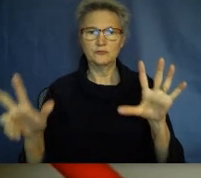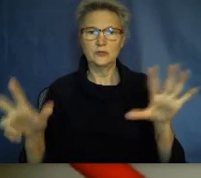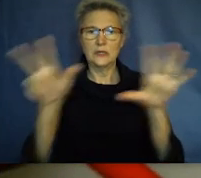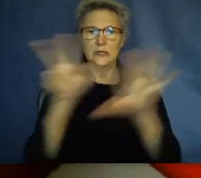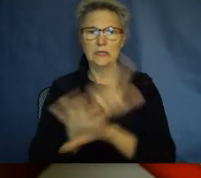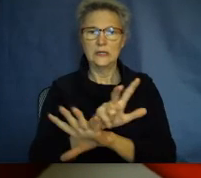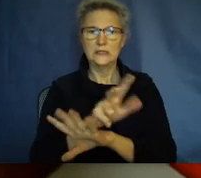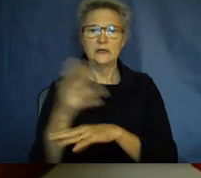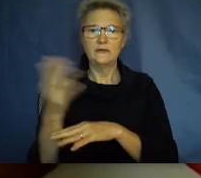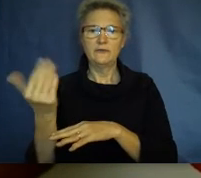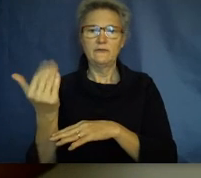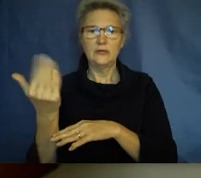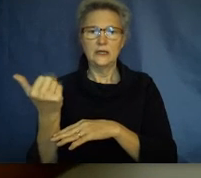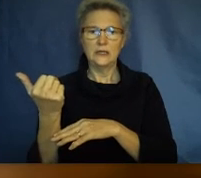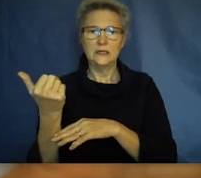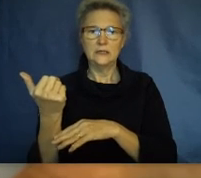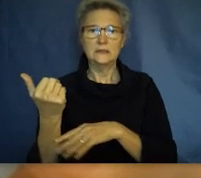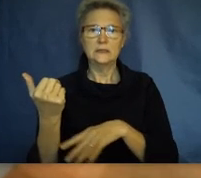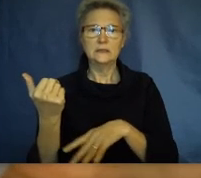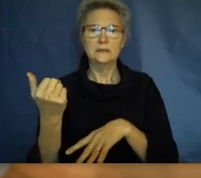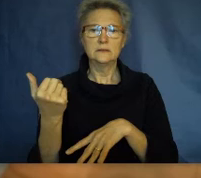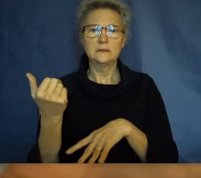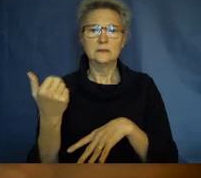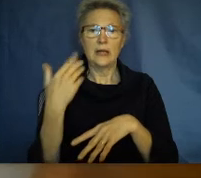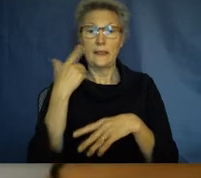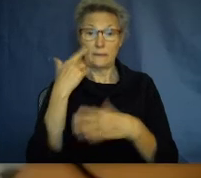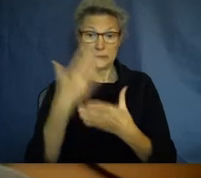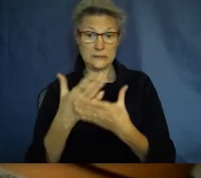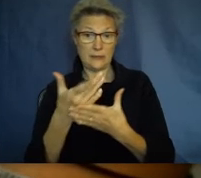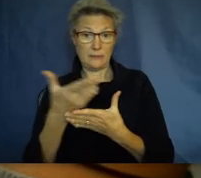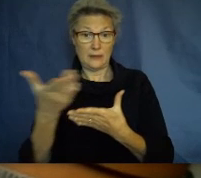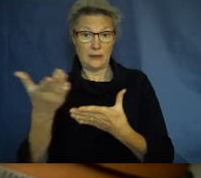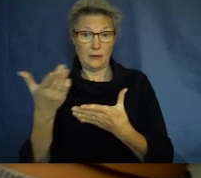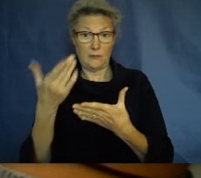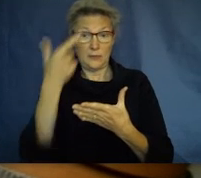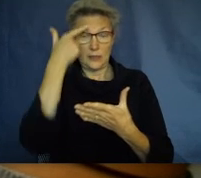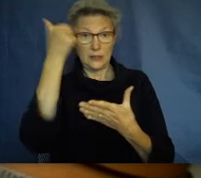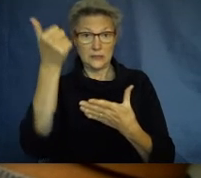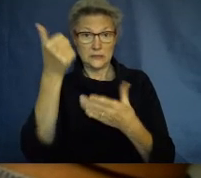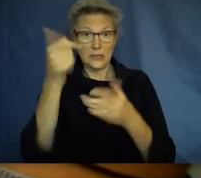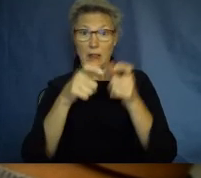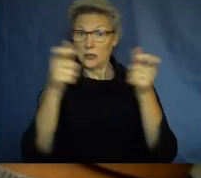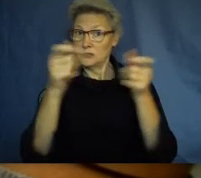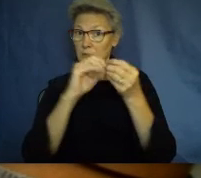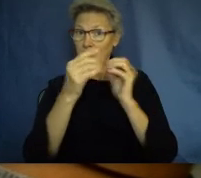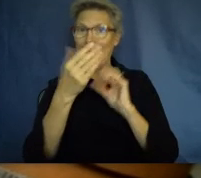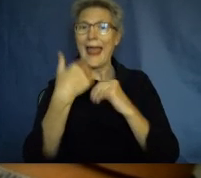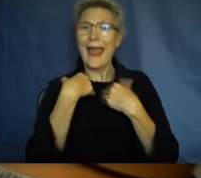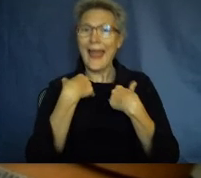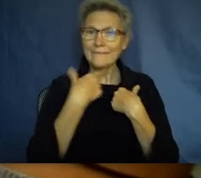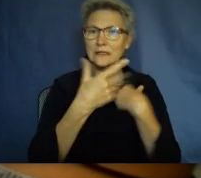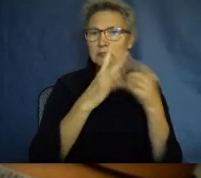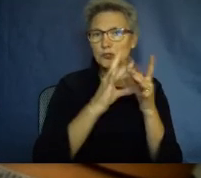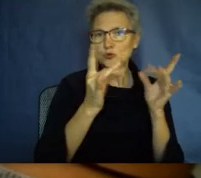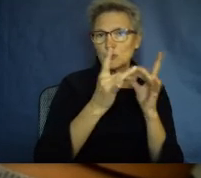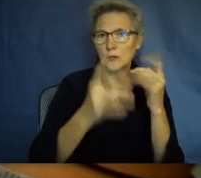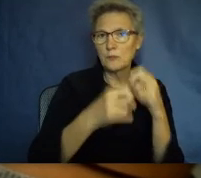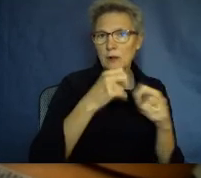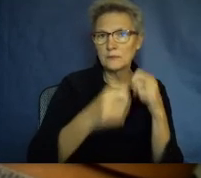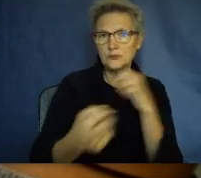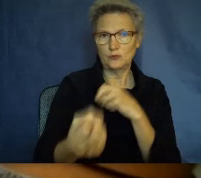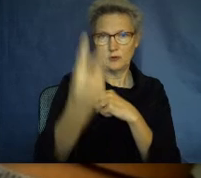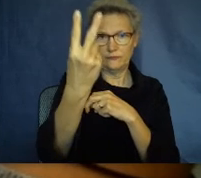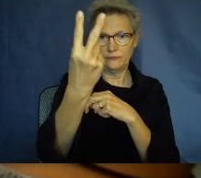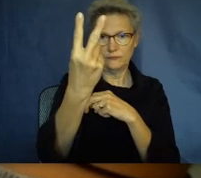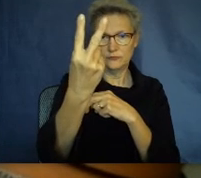times 3 is 15. And I'm going to stop there because the largest number that I see here as other options is